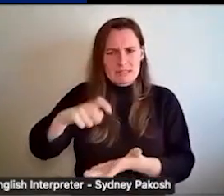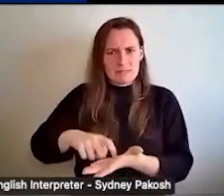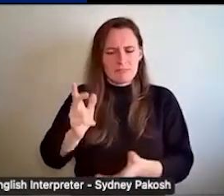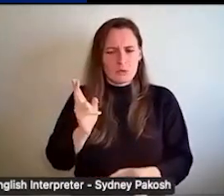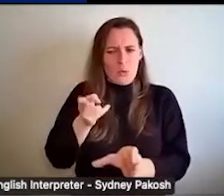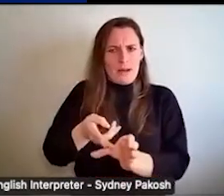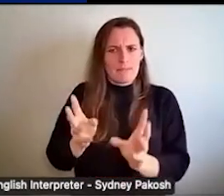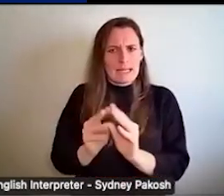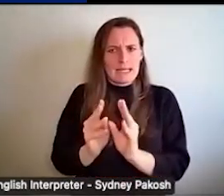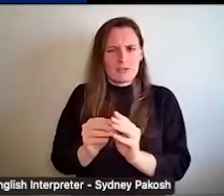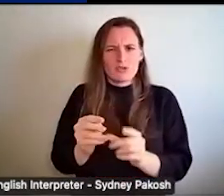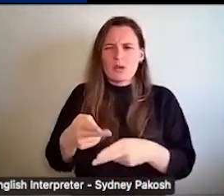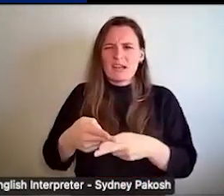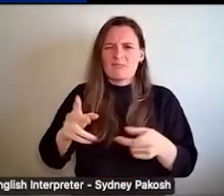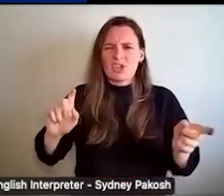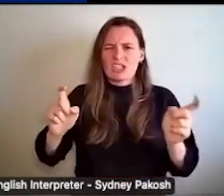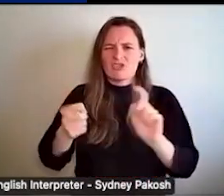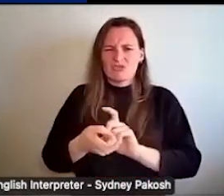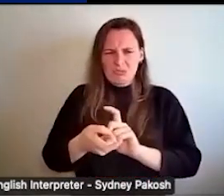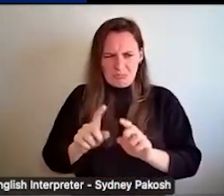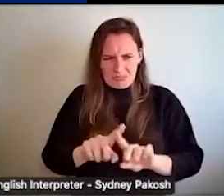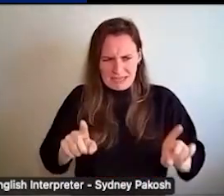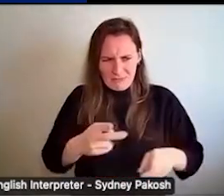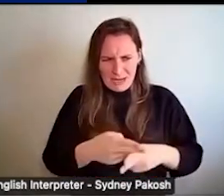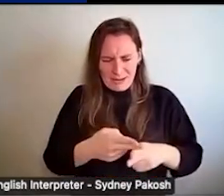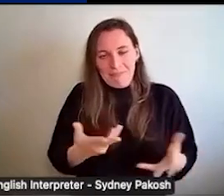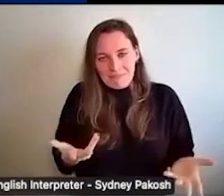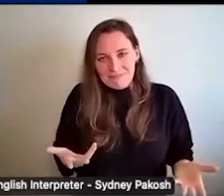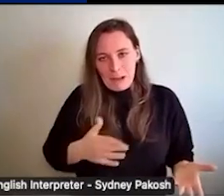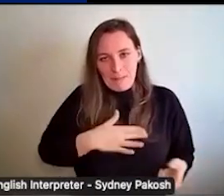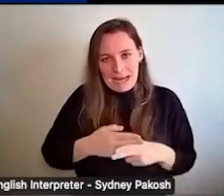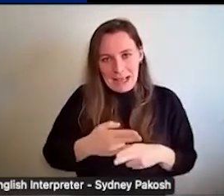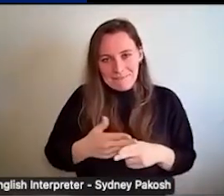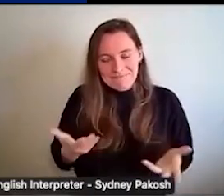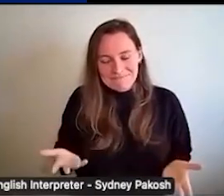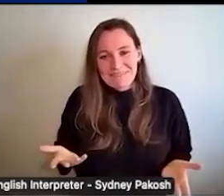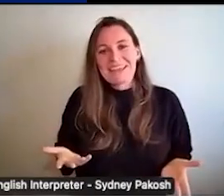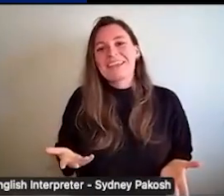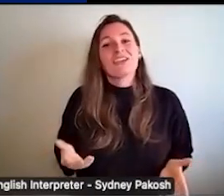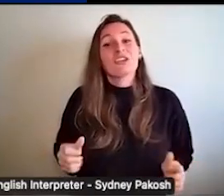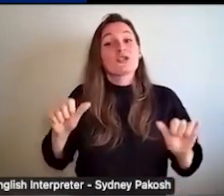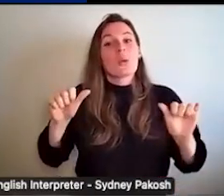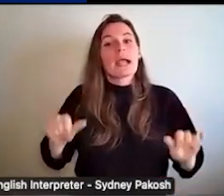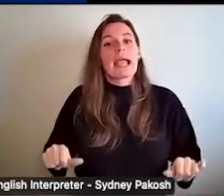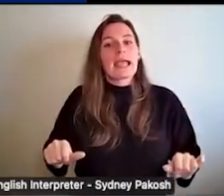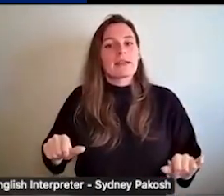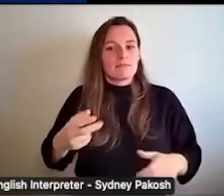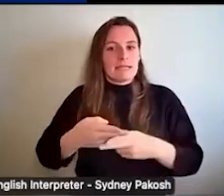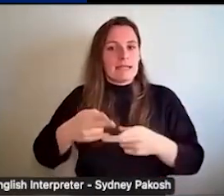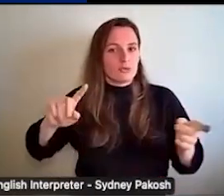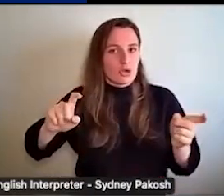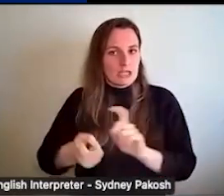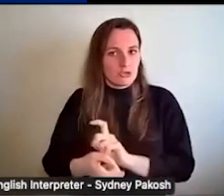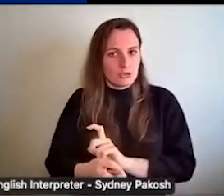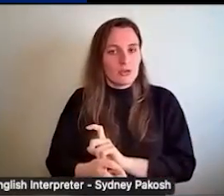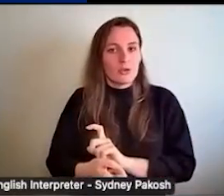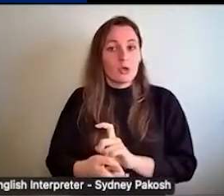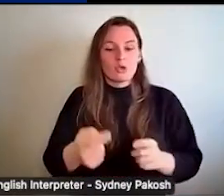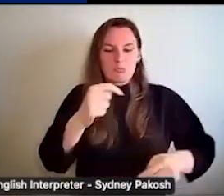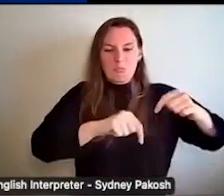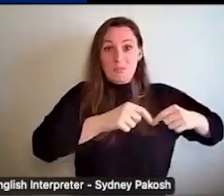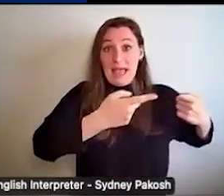was changed to a different name, which happens to be my name. Feel free to change your name. We made a slight mishap on our meeting